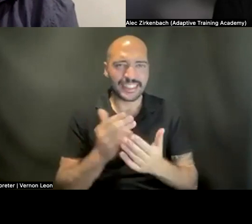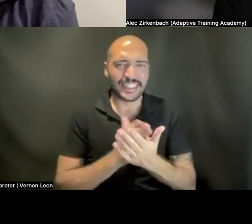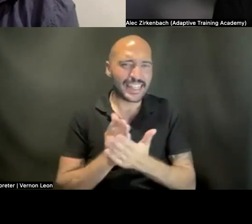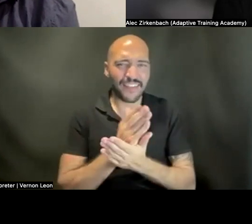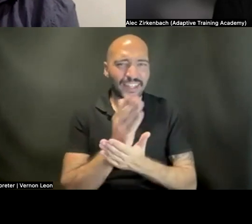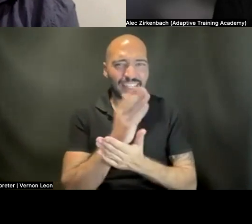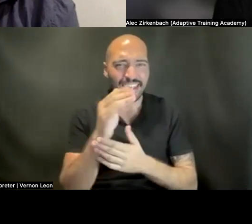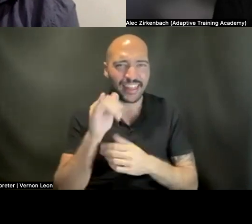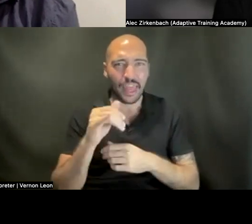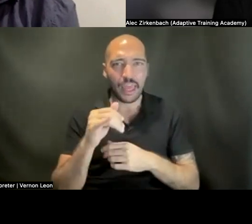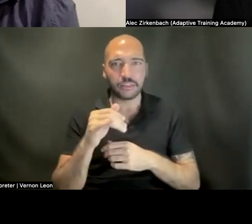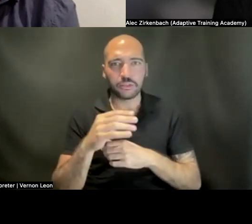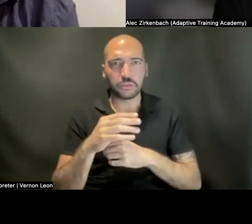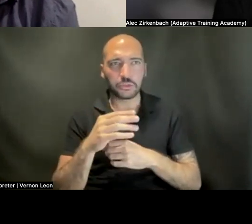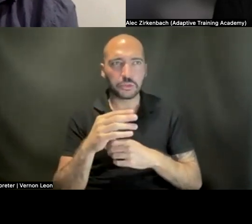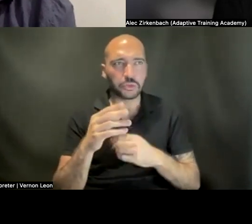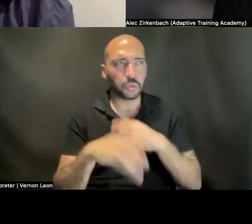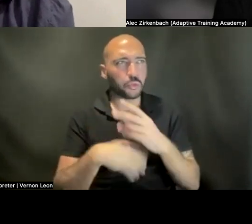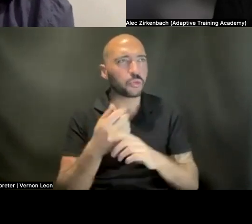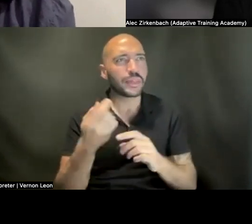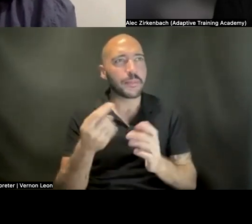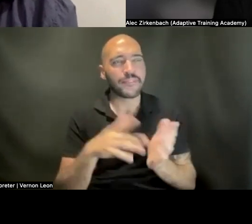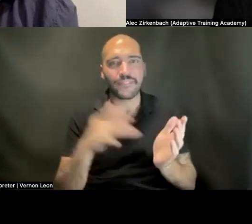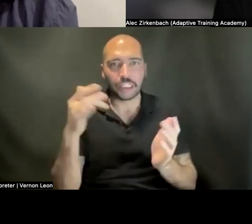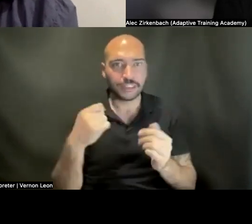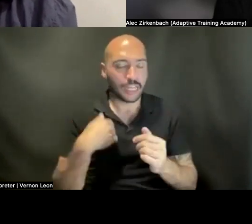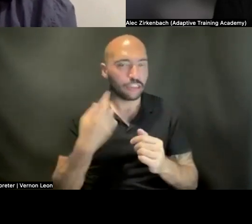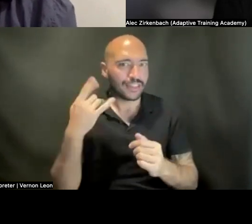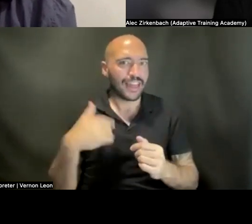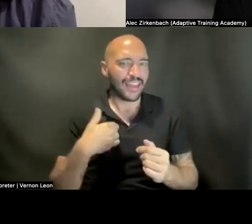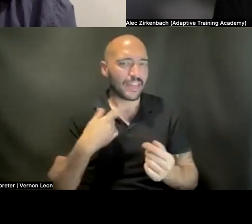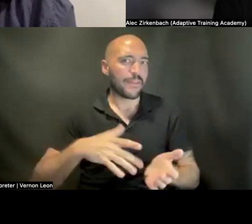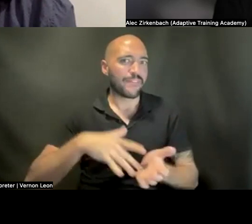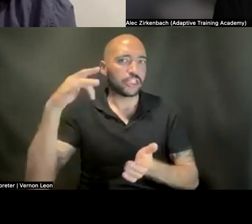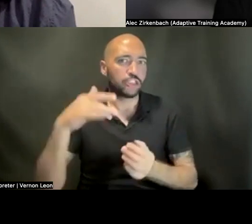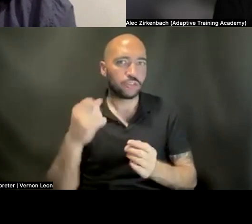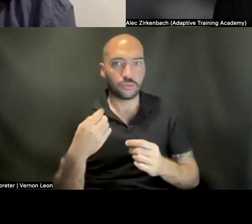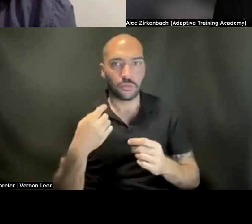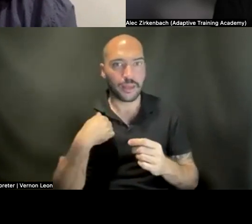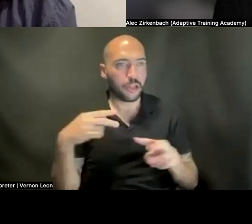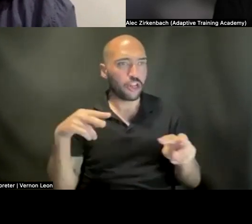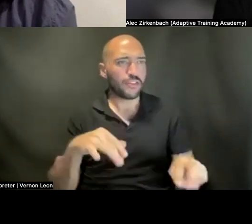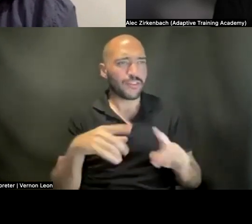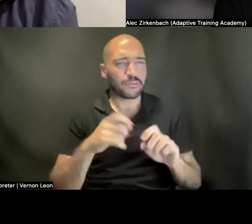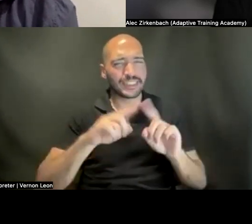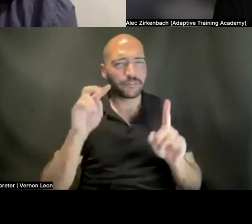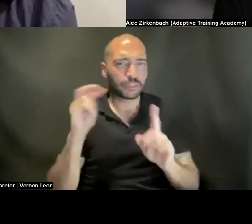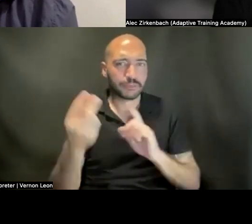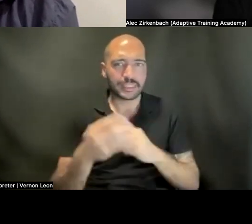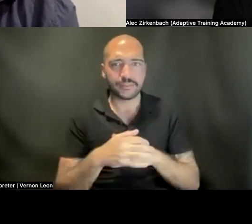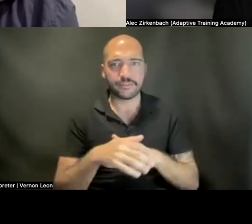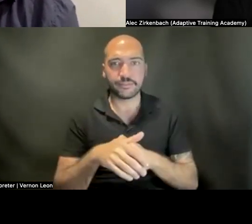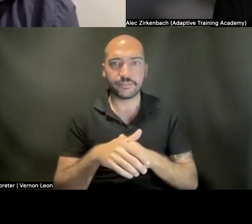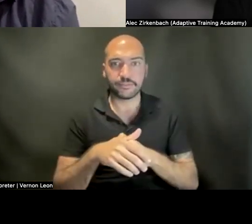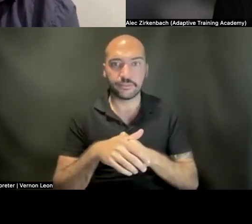this world with a little bit of an advantage, and I understand that. So I'm coming at this from a different viewpoint.